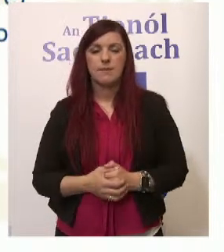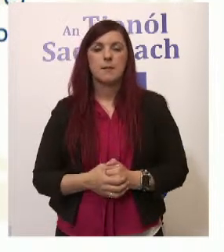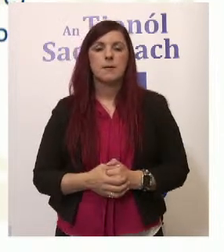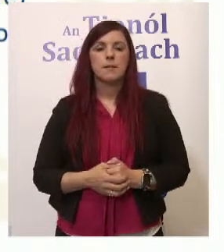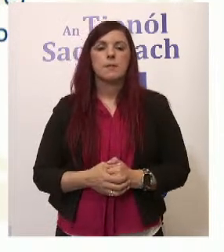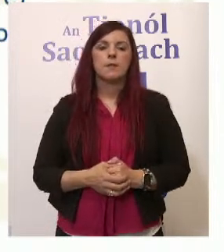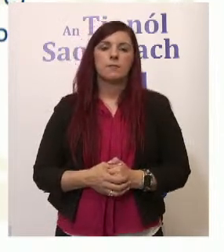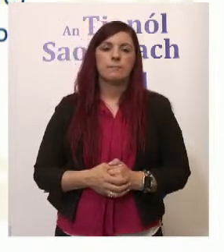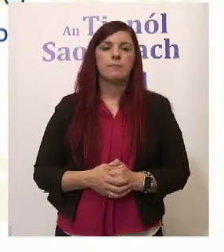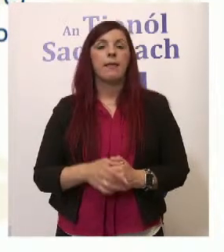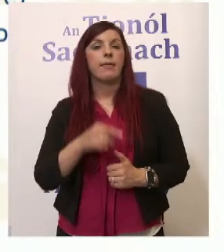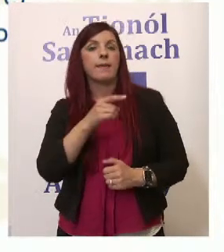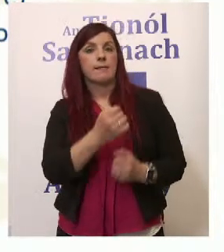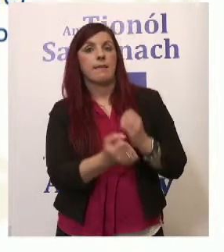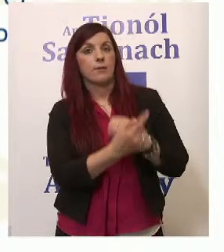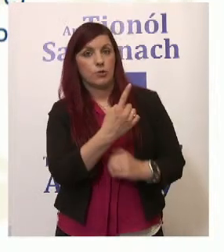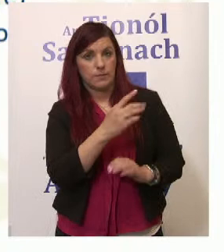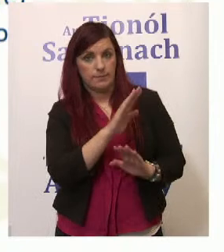So if these are the problems,